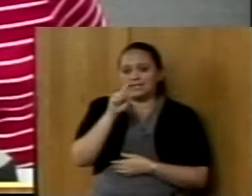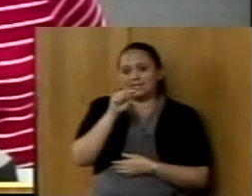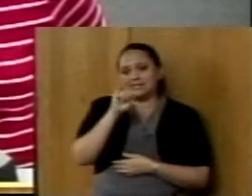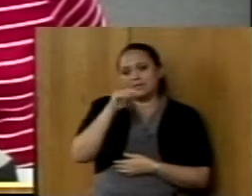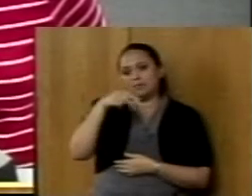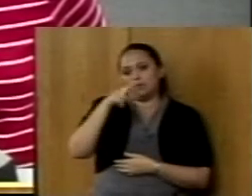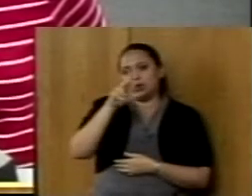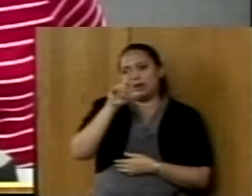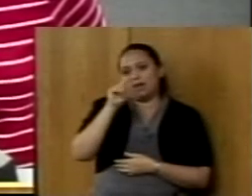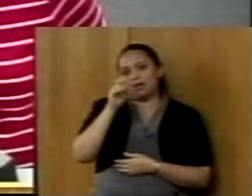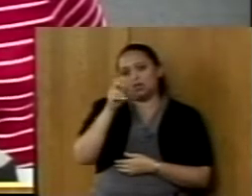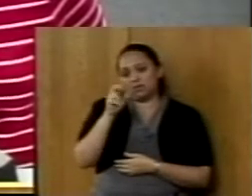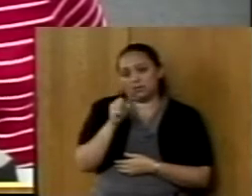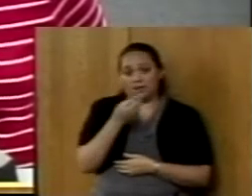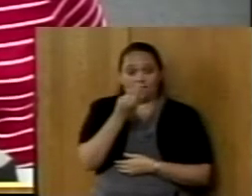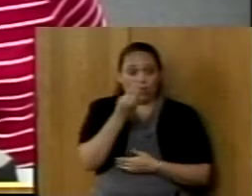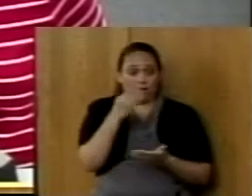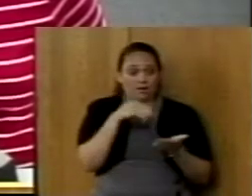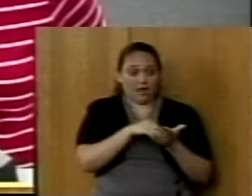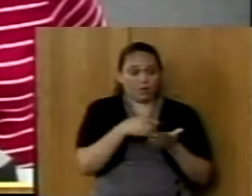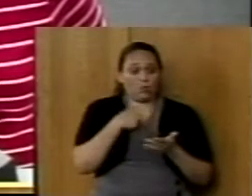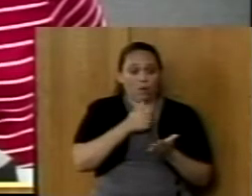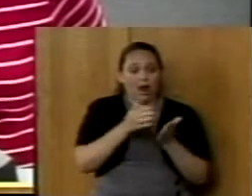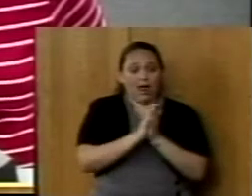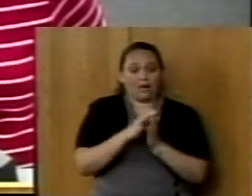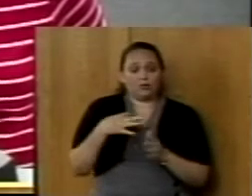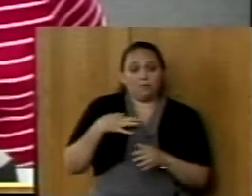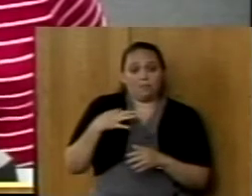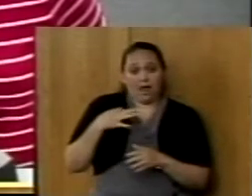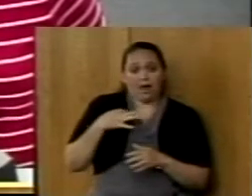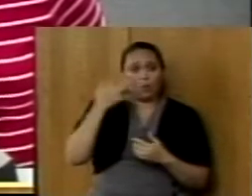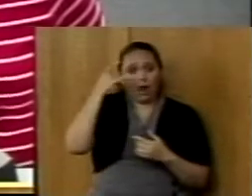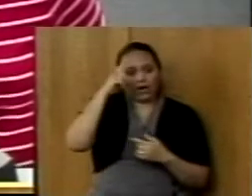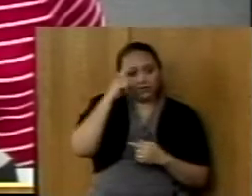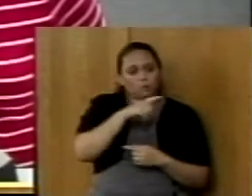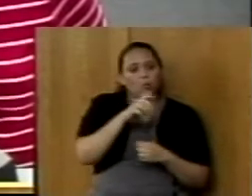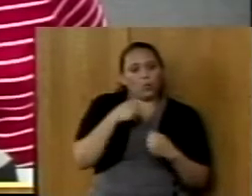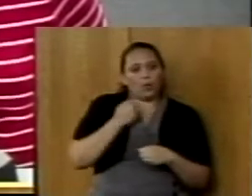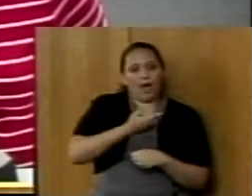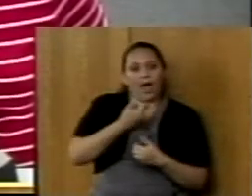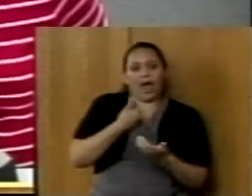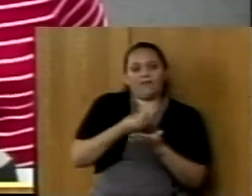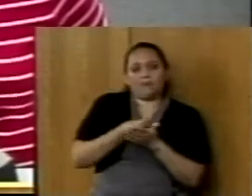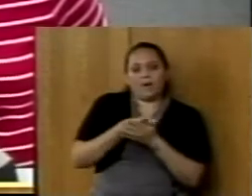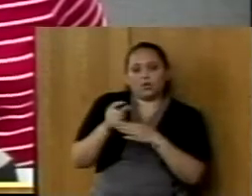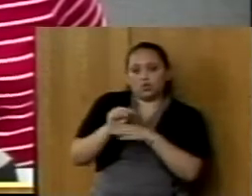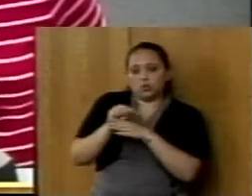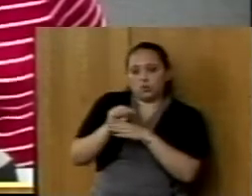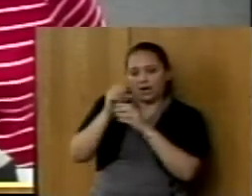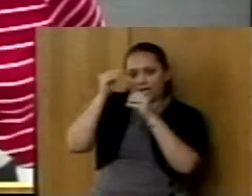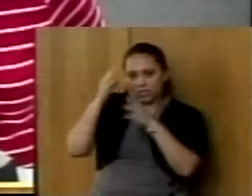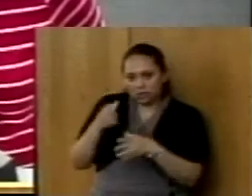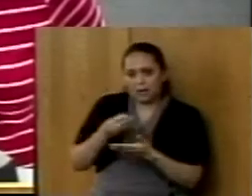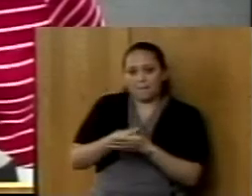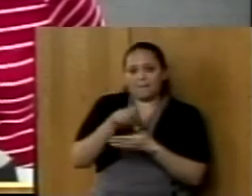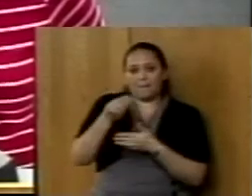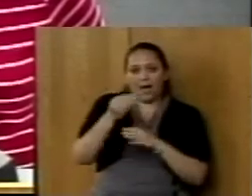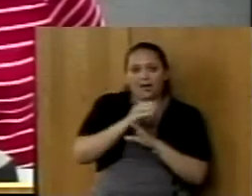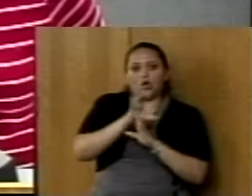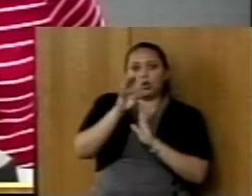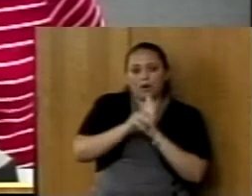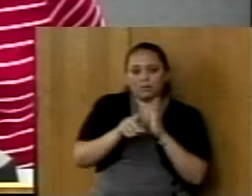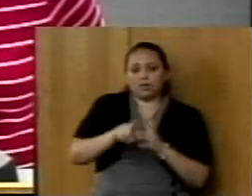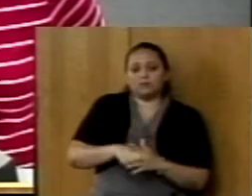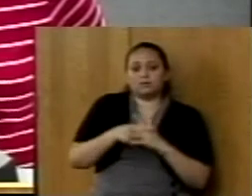we were asked to apply for it so that we could have money to train our teachers, to buy the curriculum, to get it started, to start a